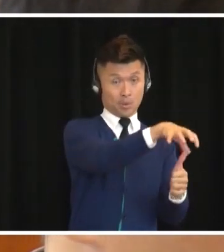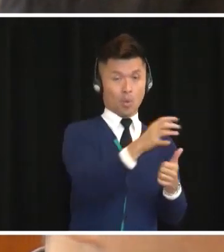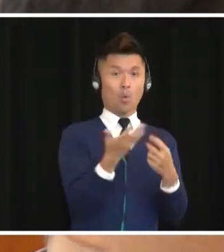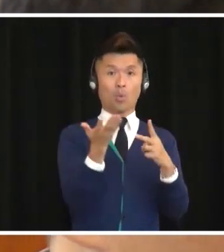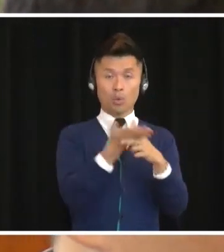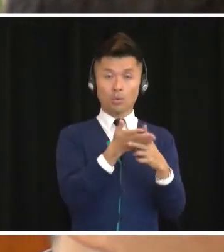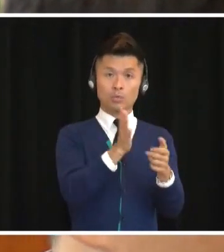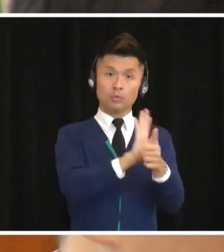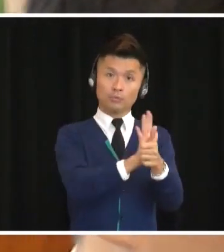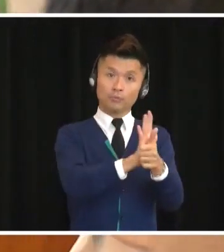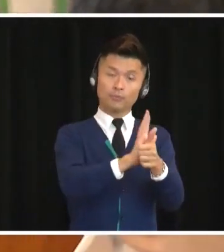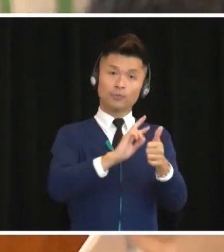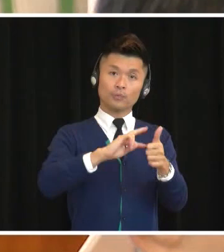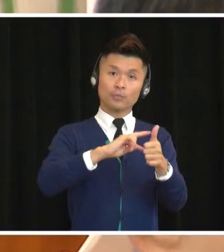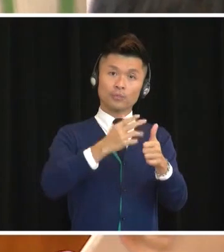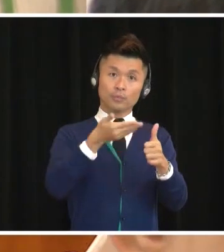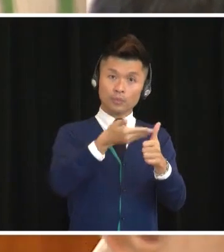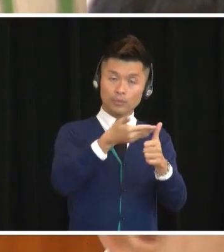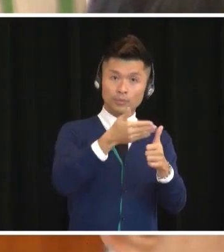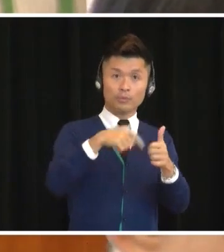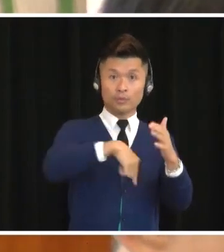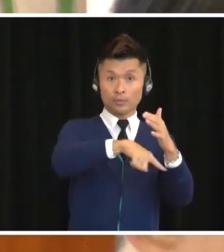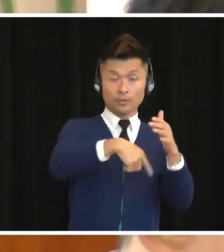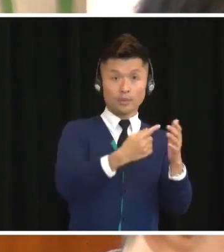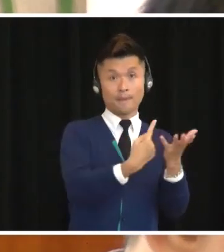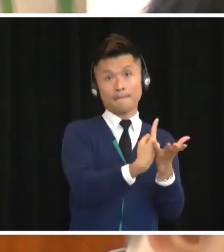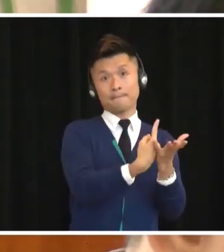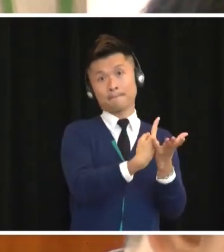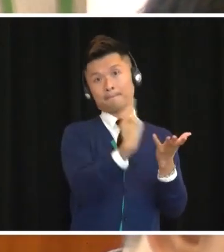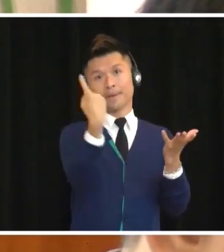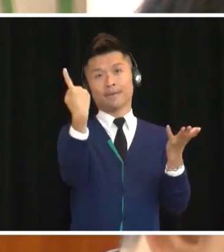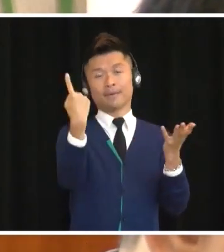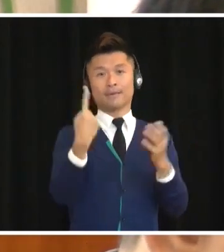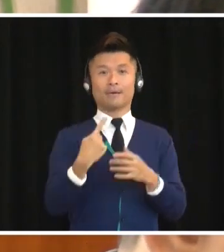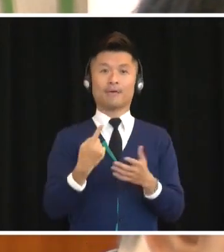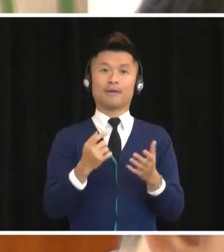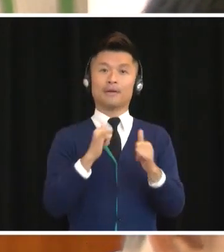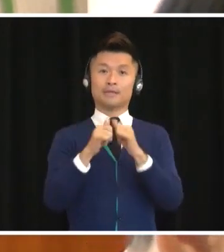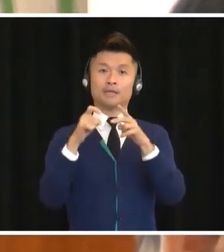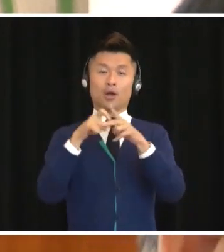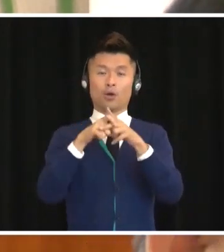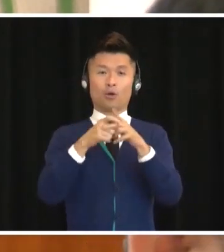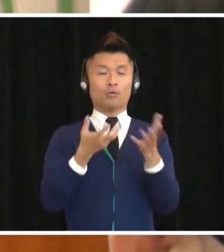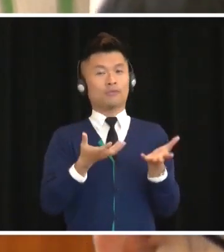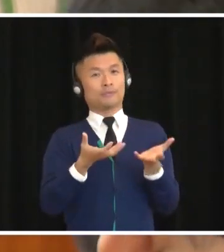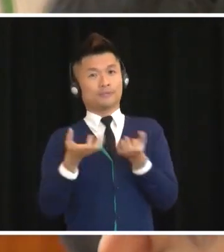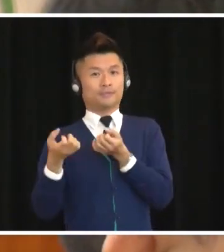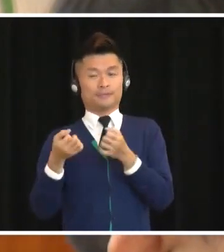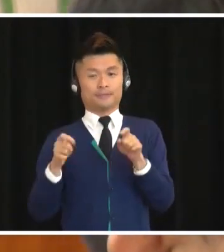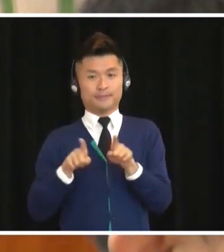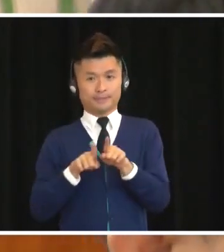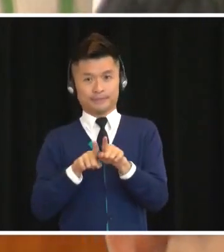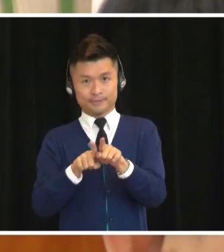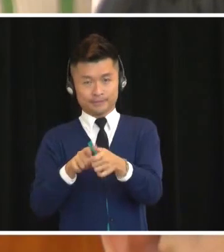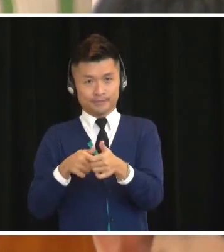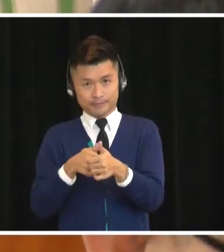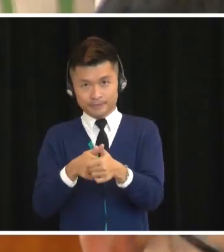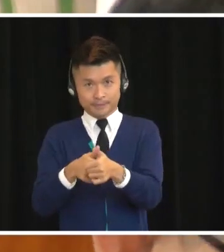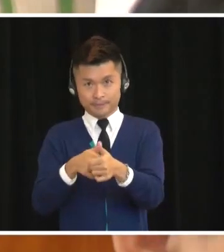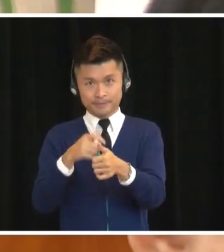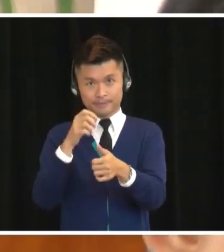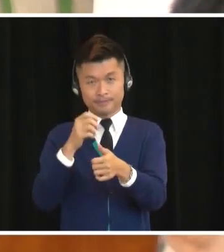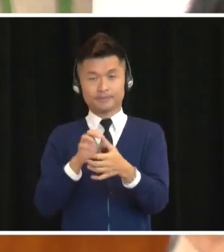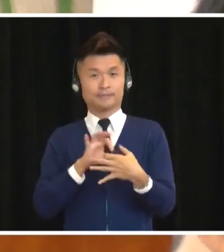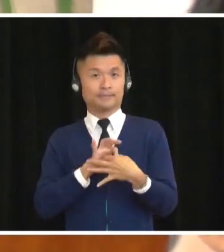Again, according to our law, according to Children and Youth Welfare Act, when children leave